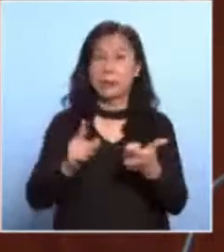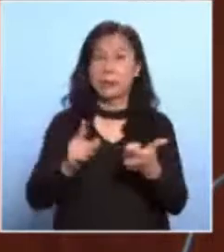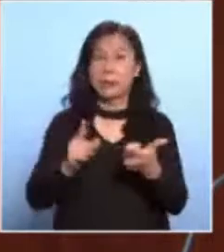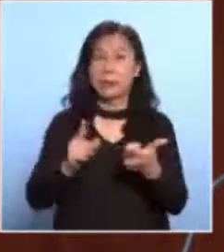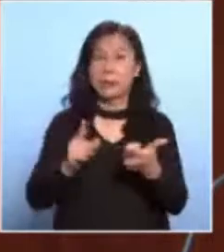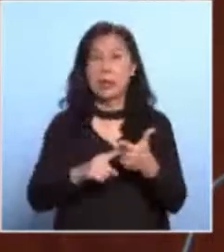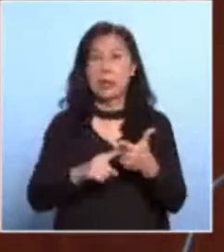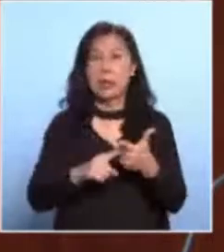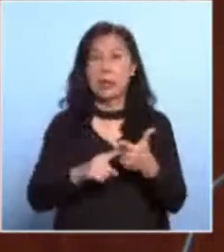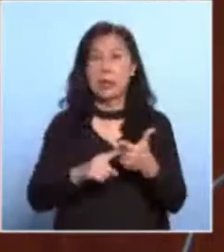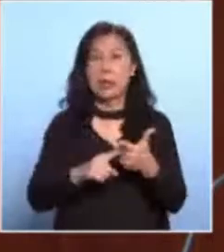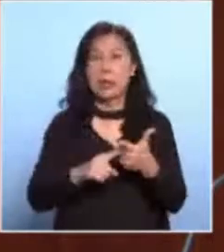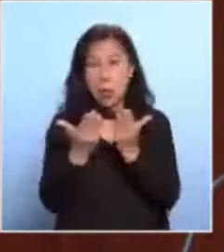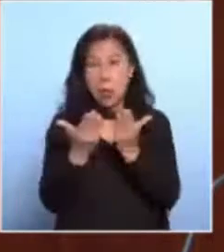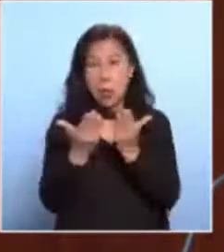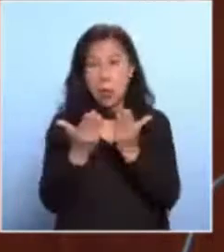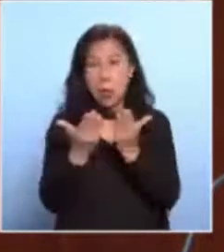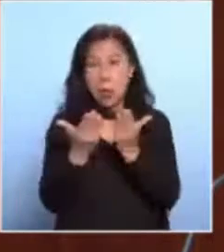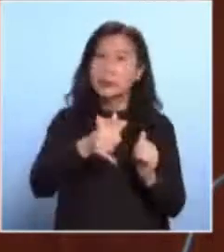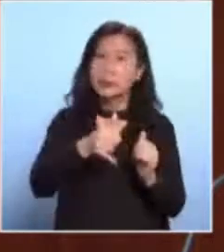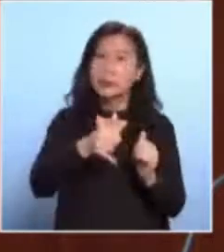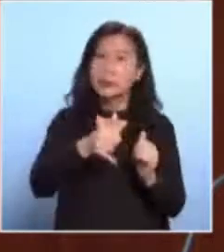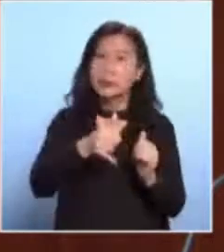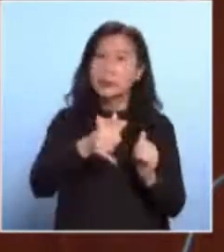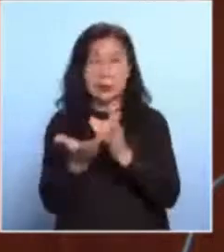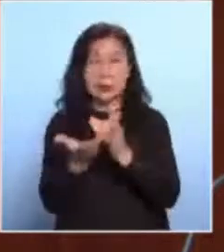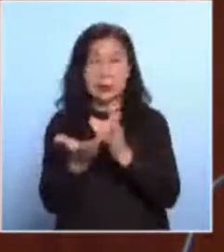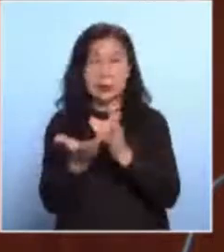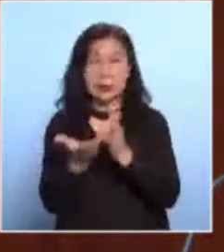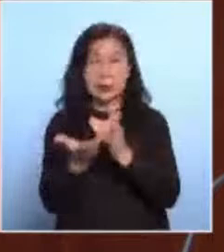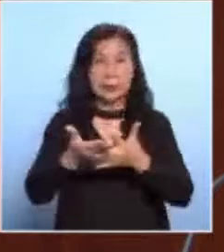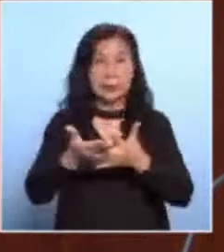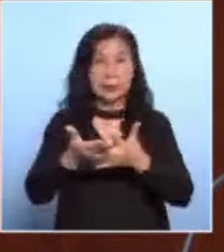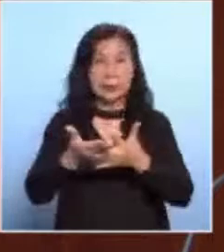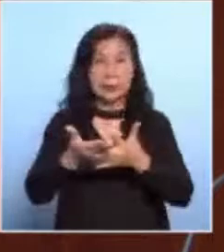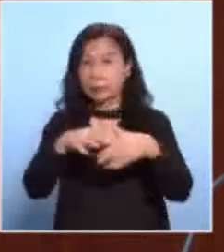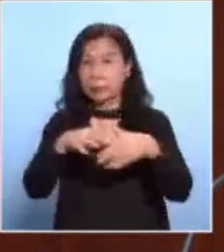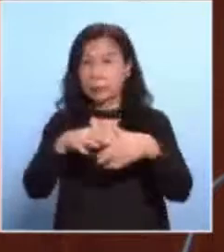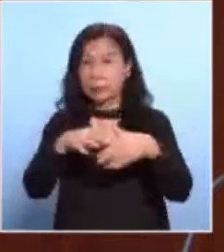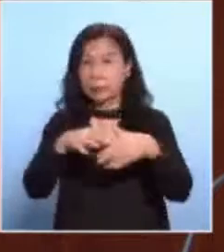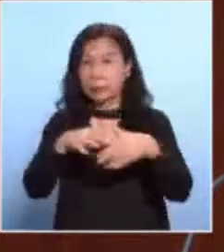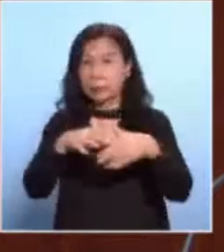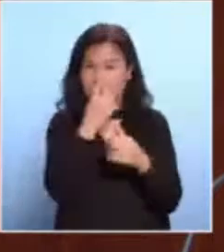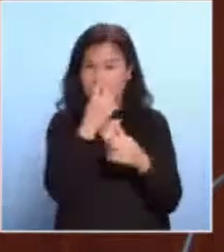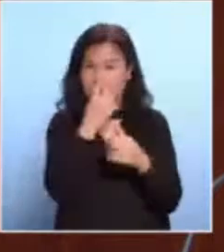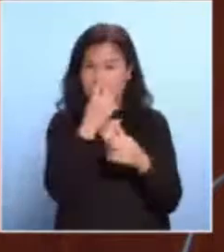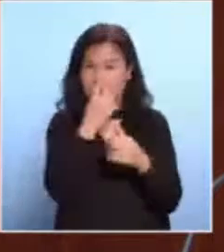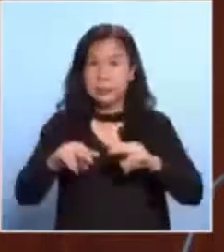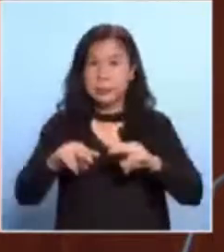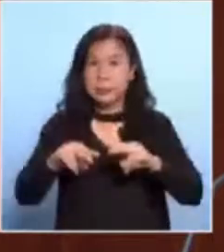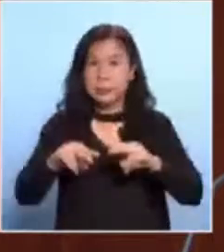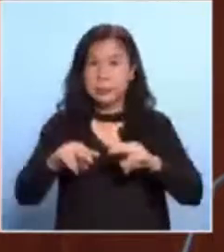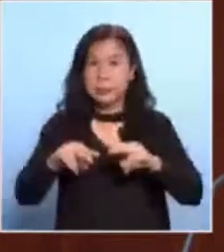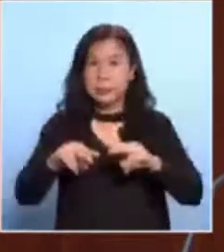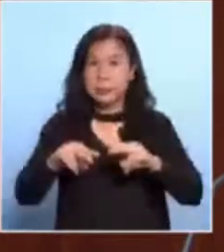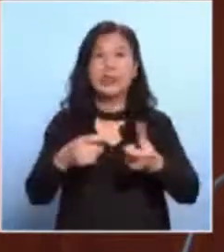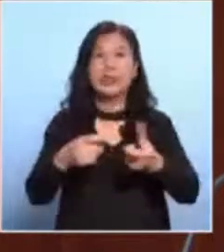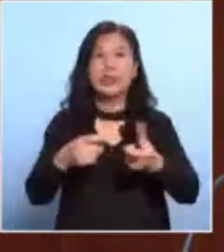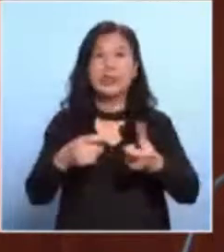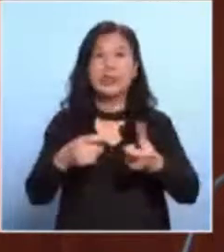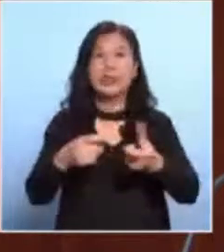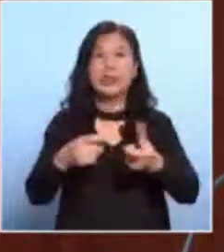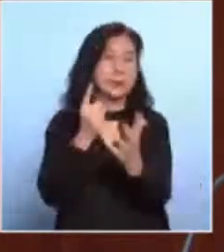catered for the elderly. These products and services enhance the quality of life for the elderly and spur industry growth and